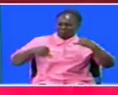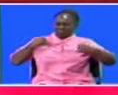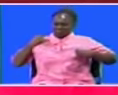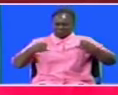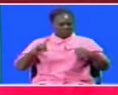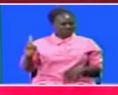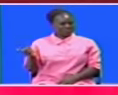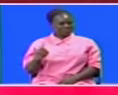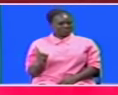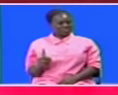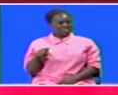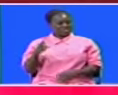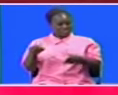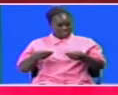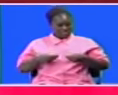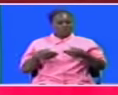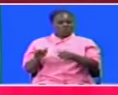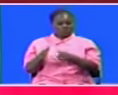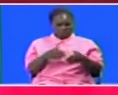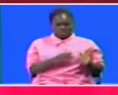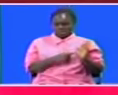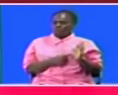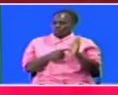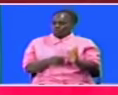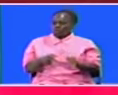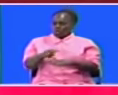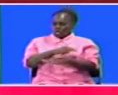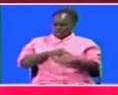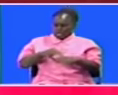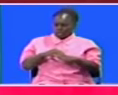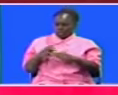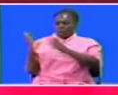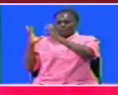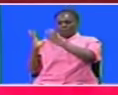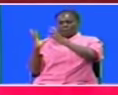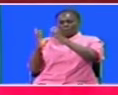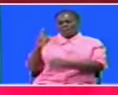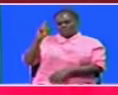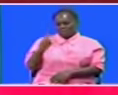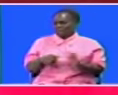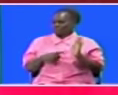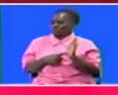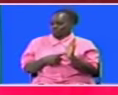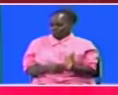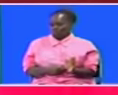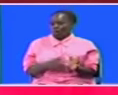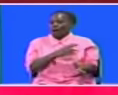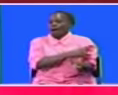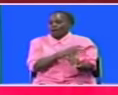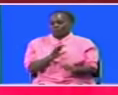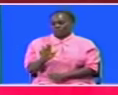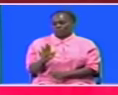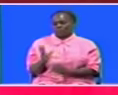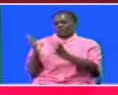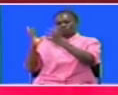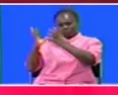are asking to be given the opportunity to shoulder the nation's burdens, and you must demonstrate the capacity to